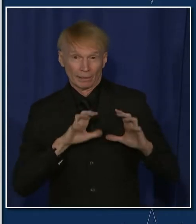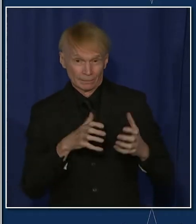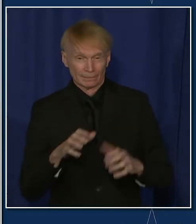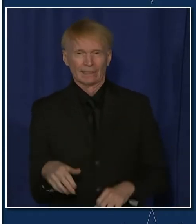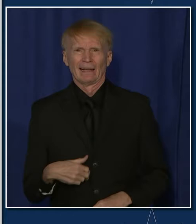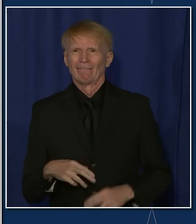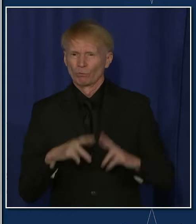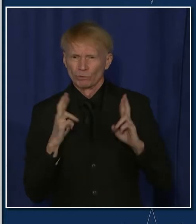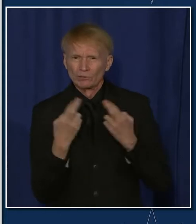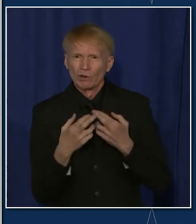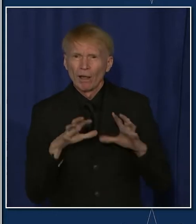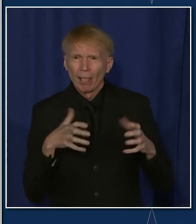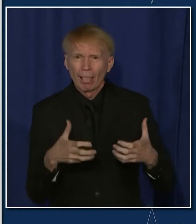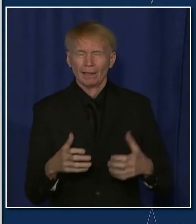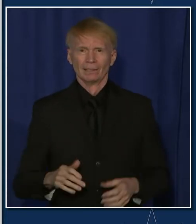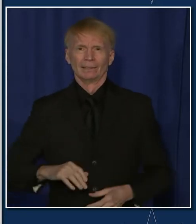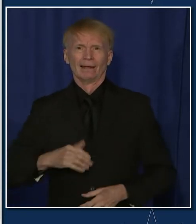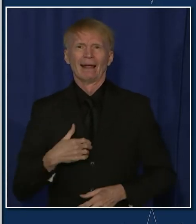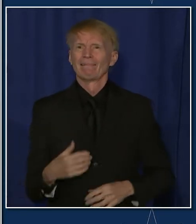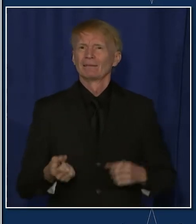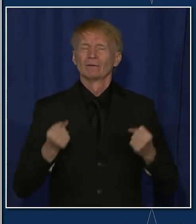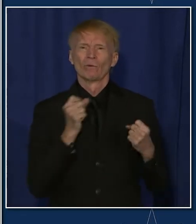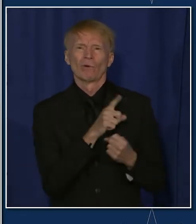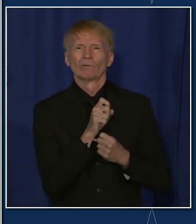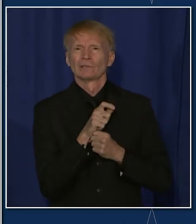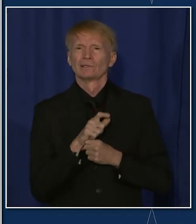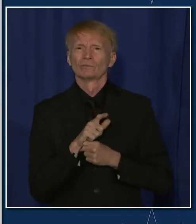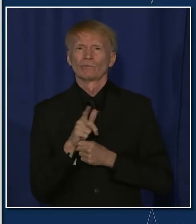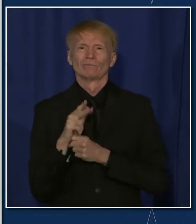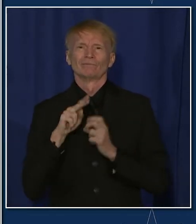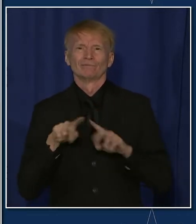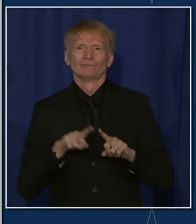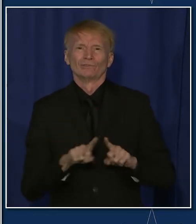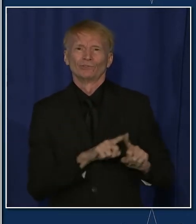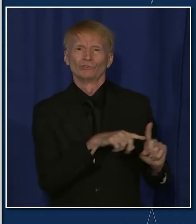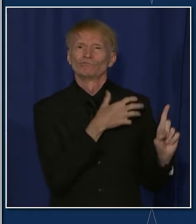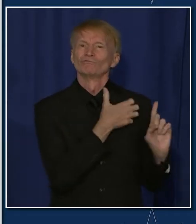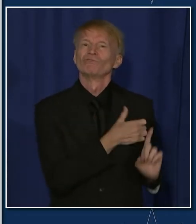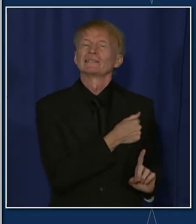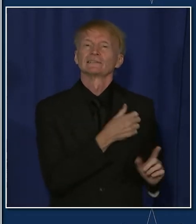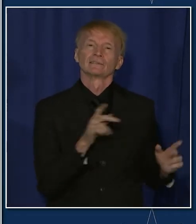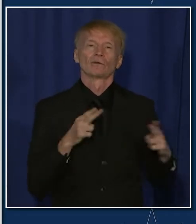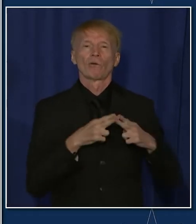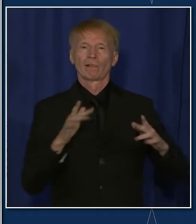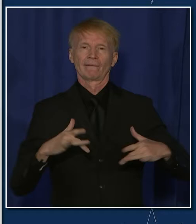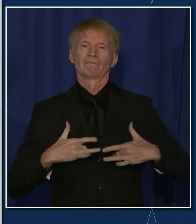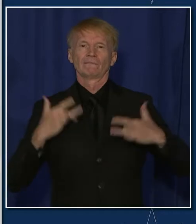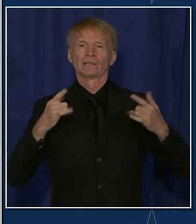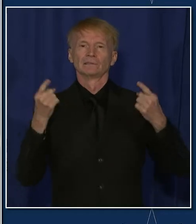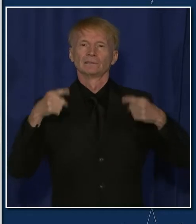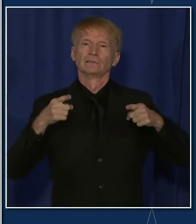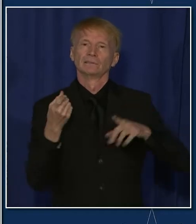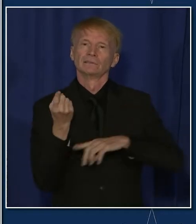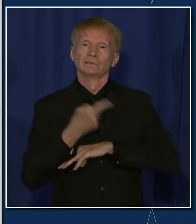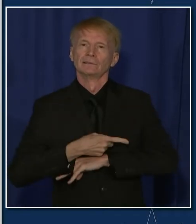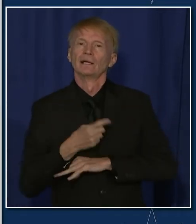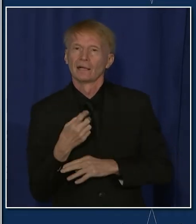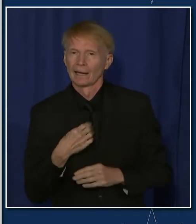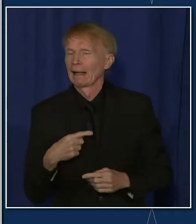to have 133 vaccination events just in the months of November and December. And I can't emphasize enough what Dr. Arwady